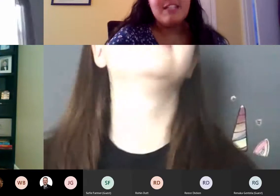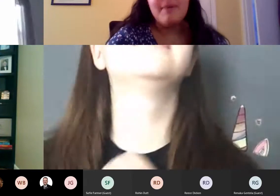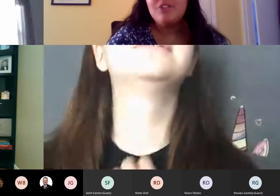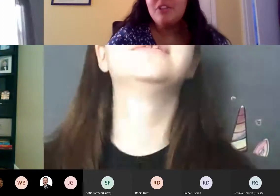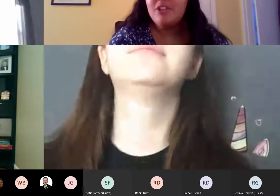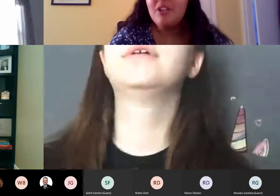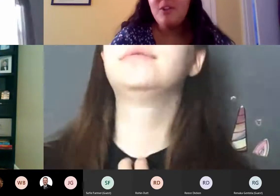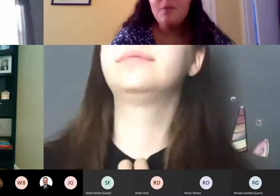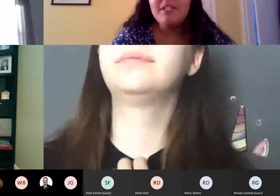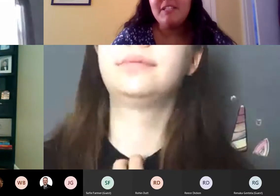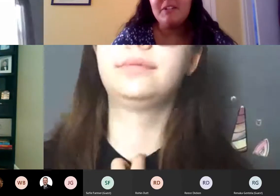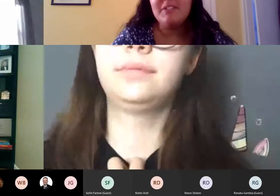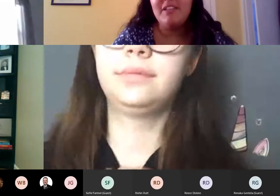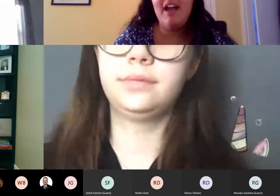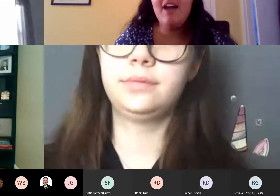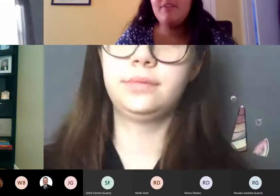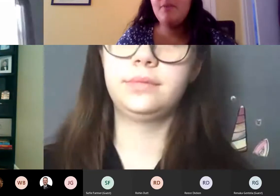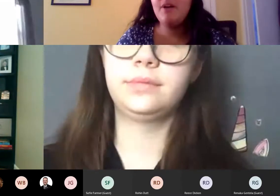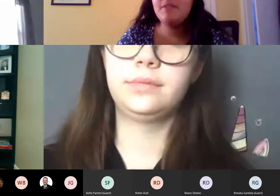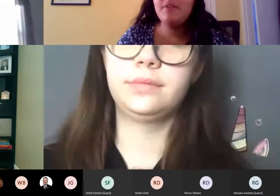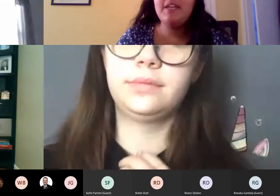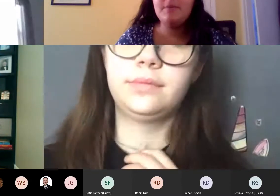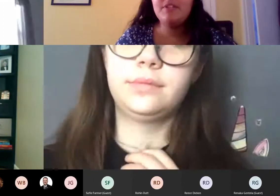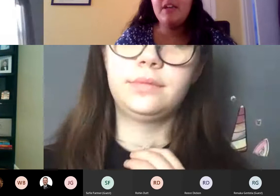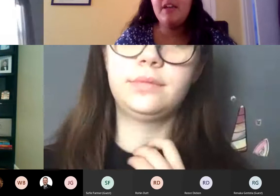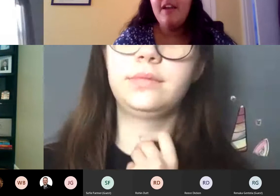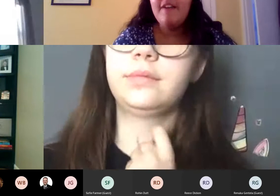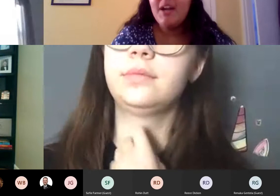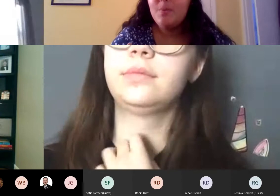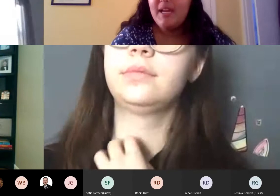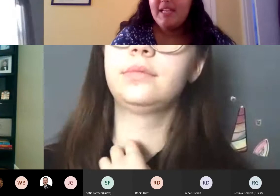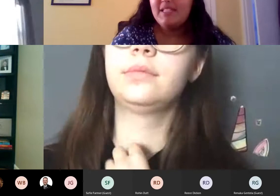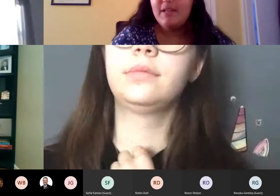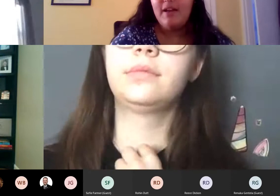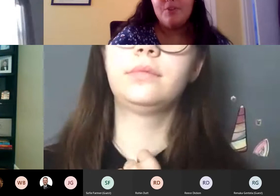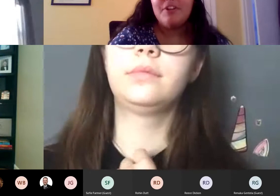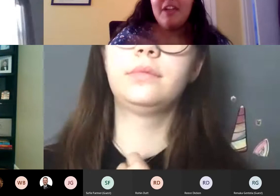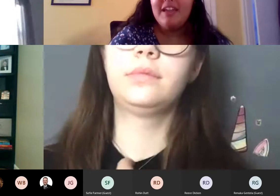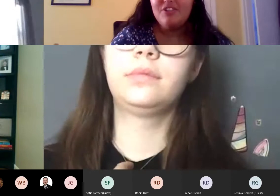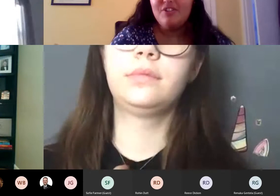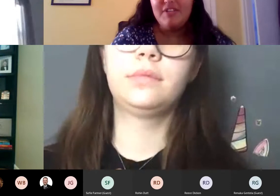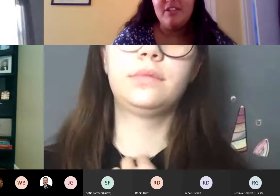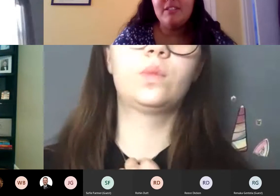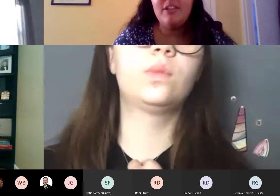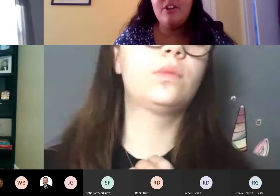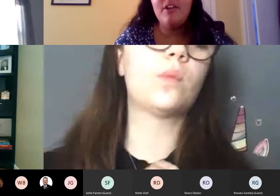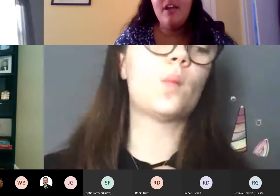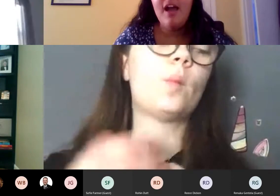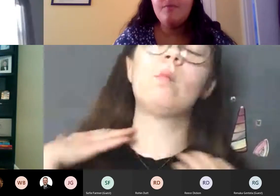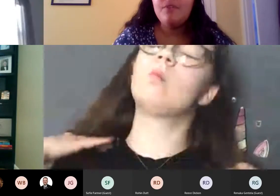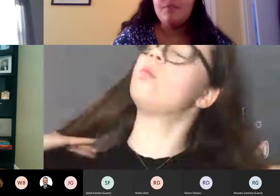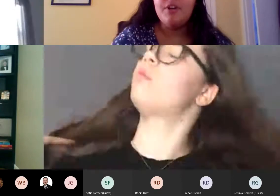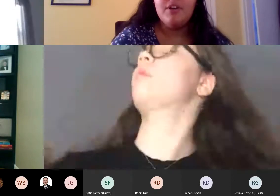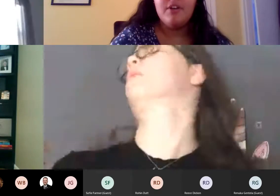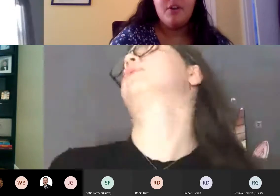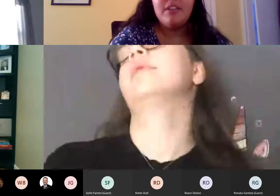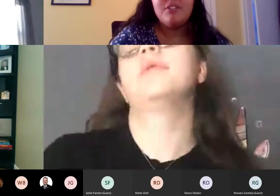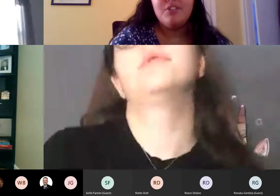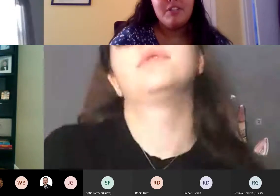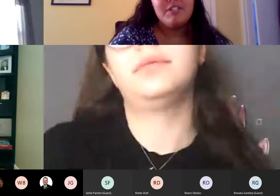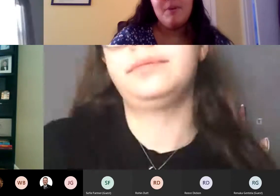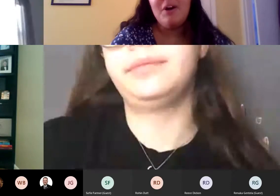students and especially address coping skills that they have and possibly being able to find ways to create interventions that are helpful